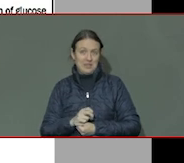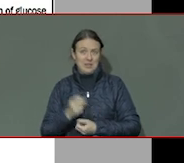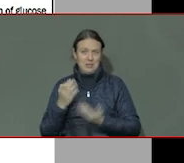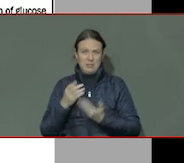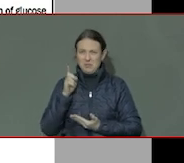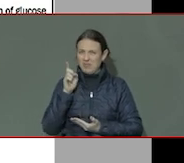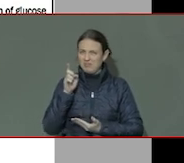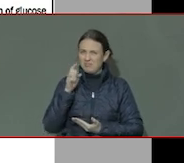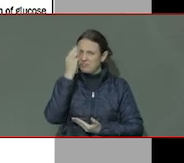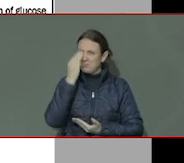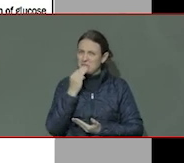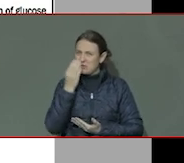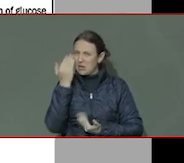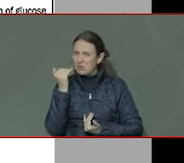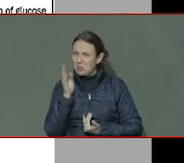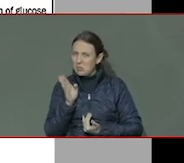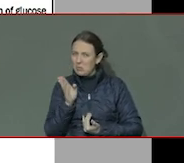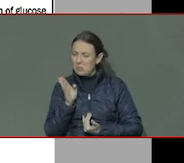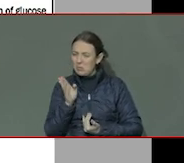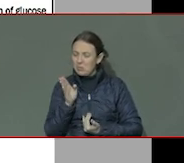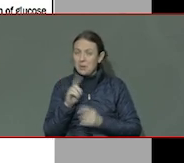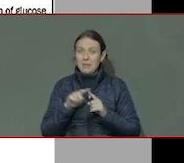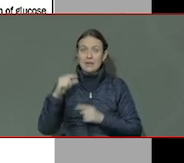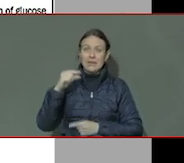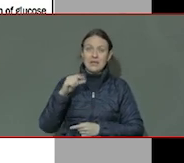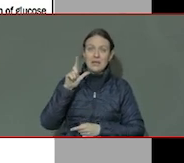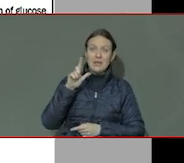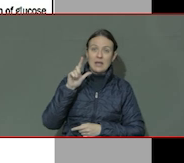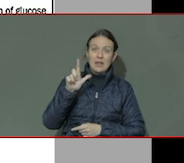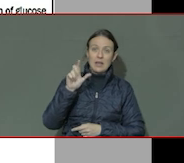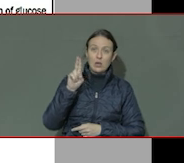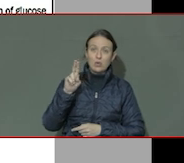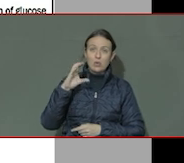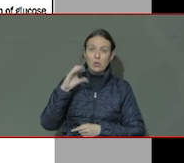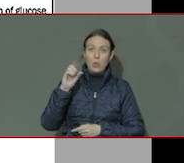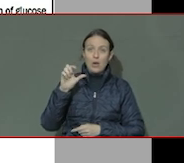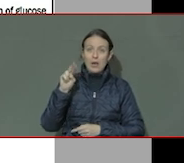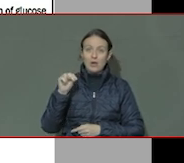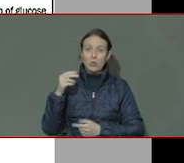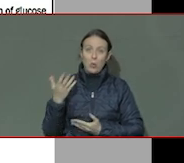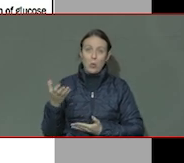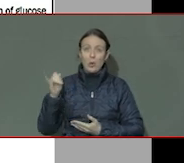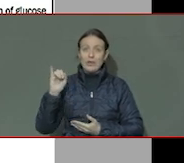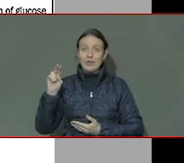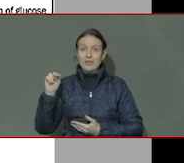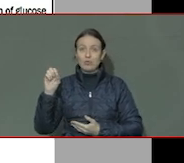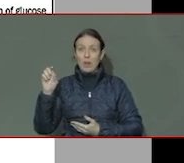here. If it is glucagon or insulin, it's going to go to the